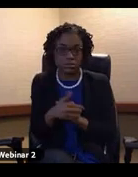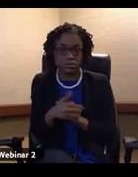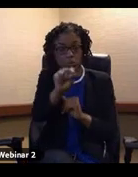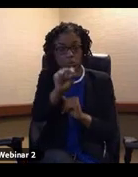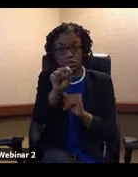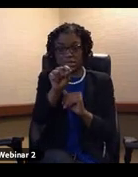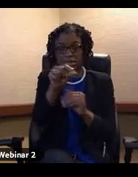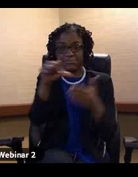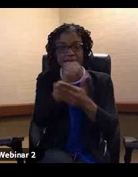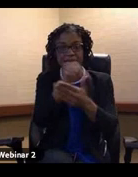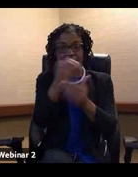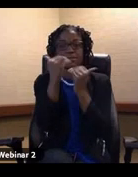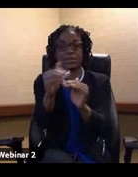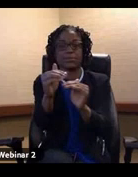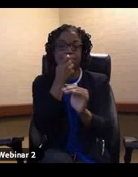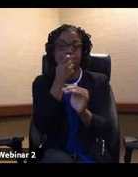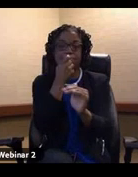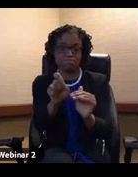documents.